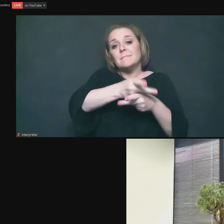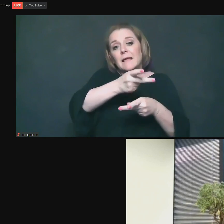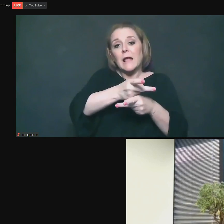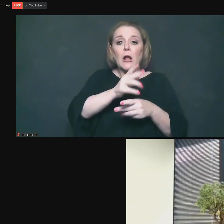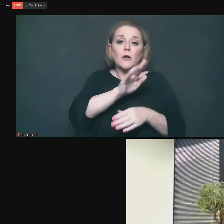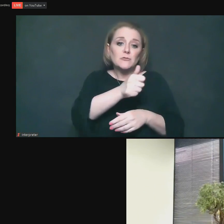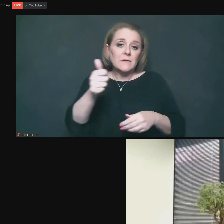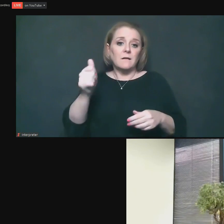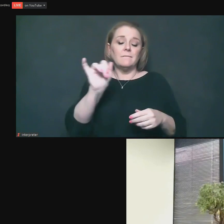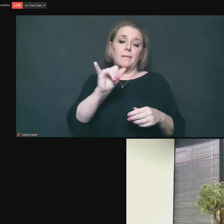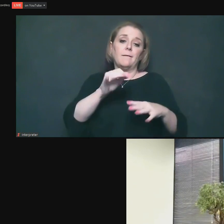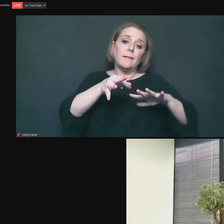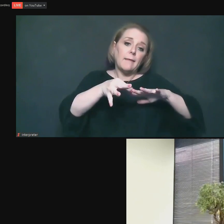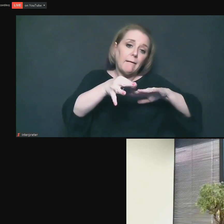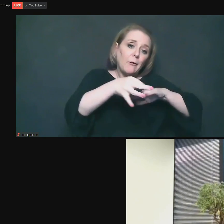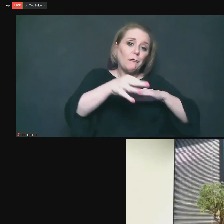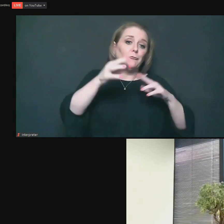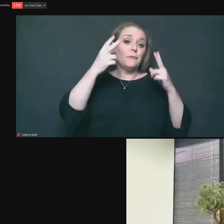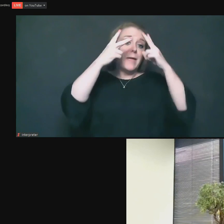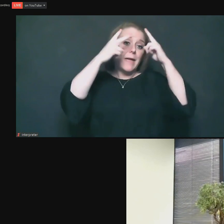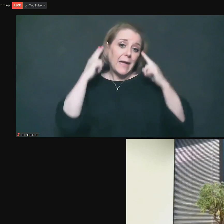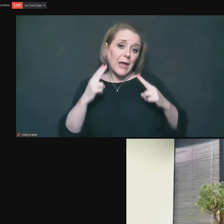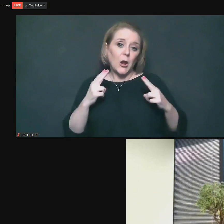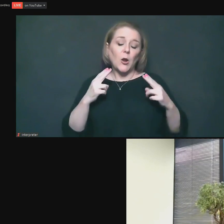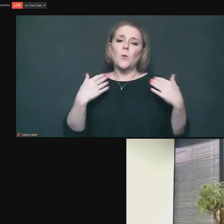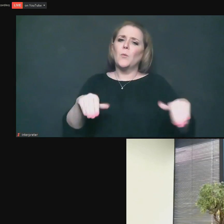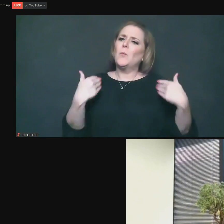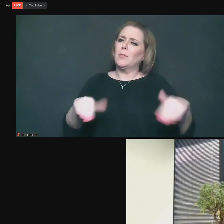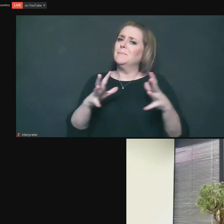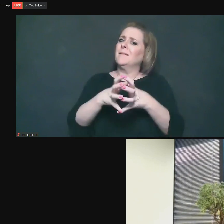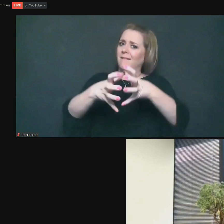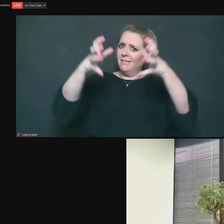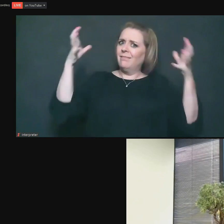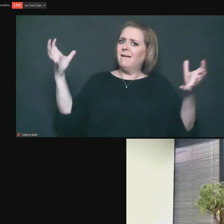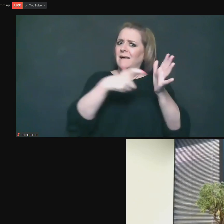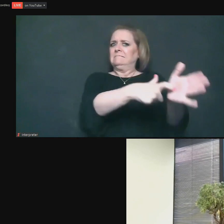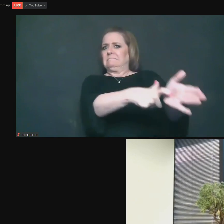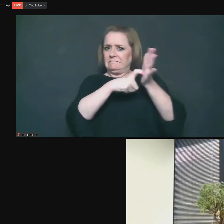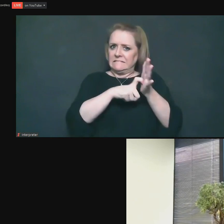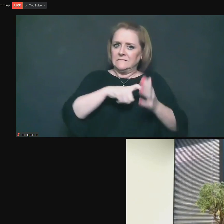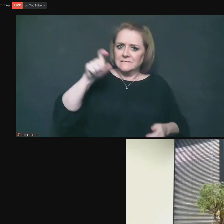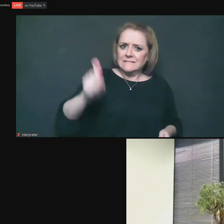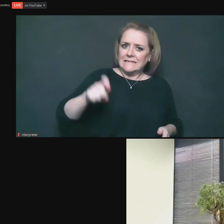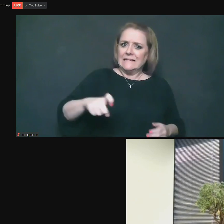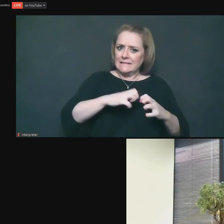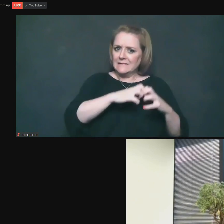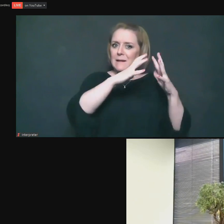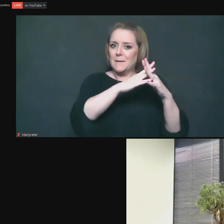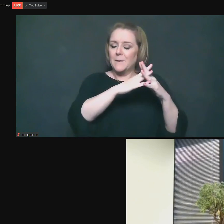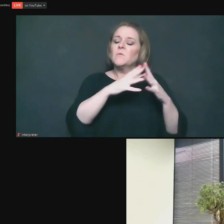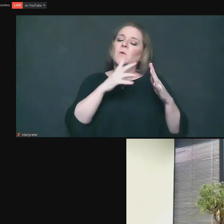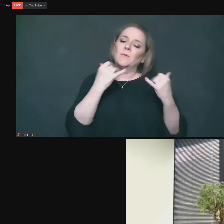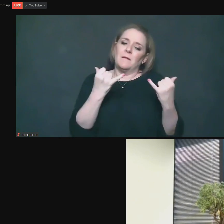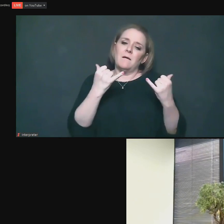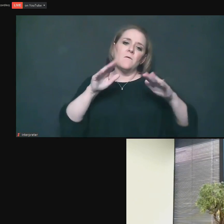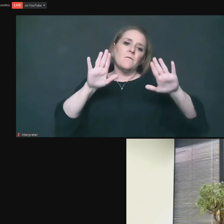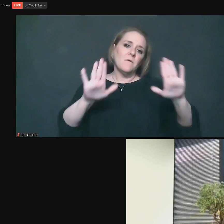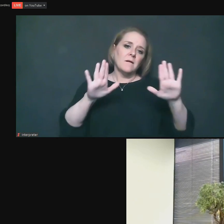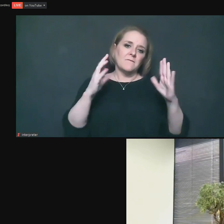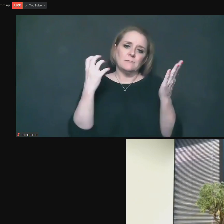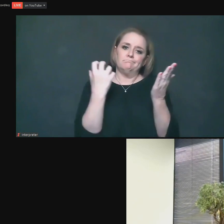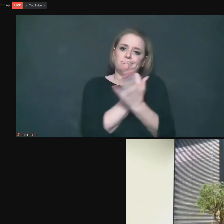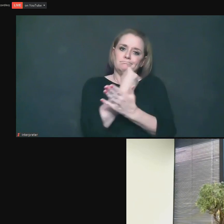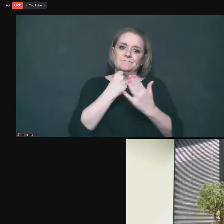types. Quite a bit of pent-up demand for that, and it's a great opportunity for some of these small business owners to get open.